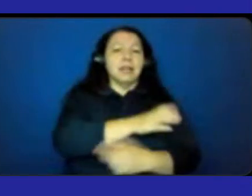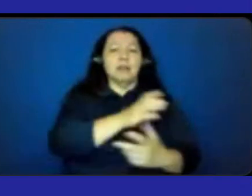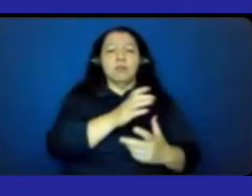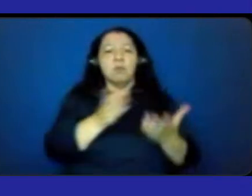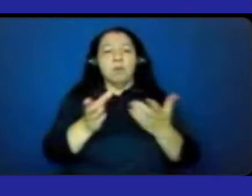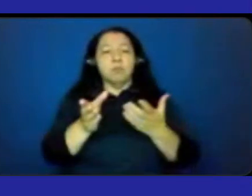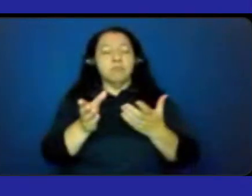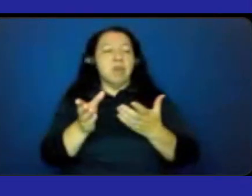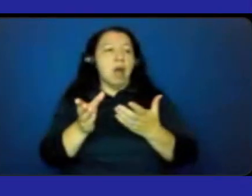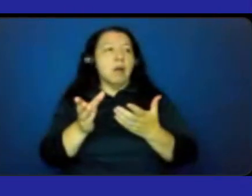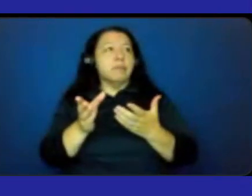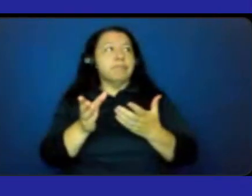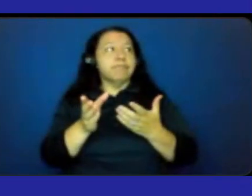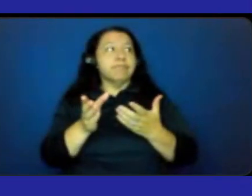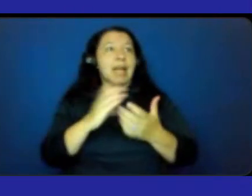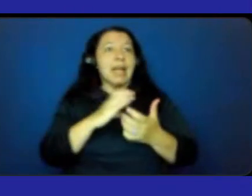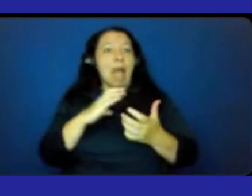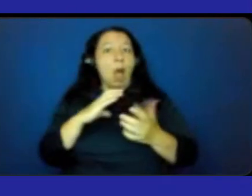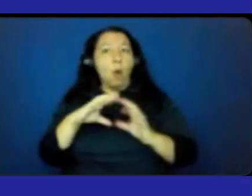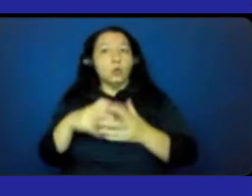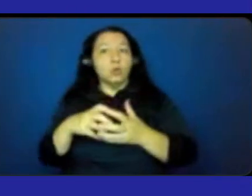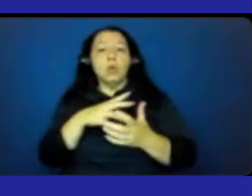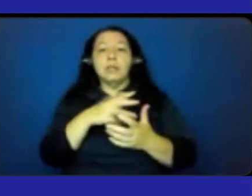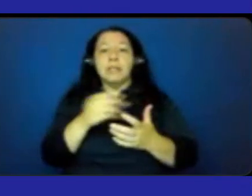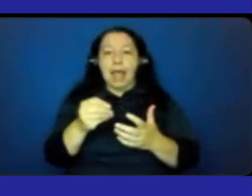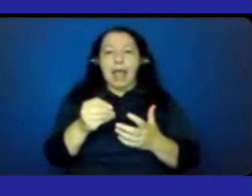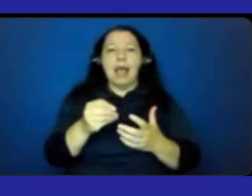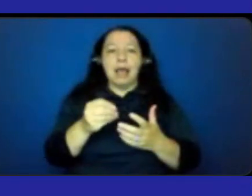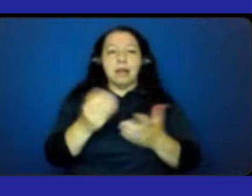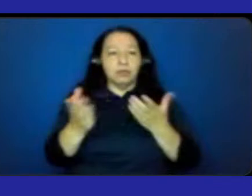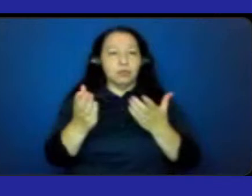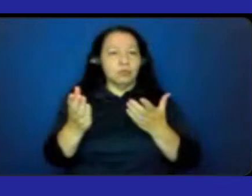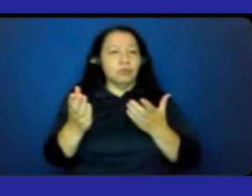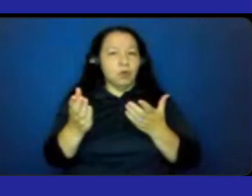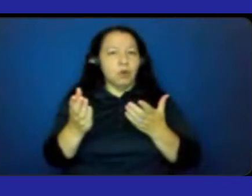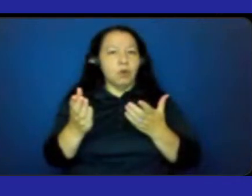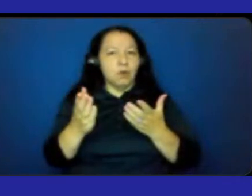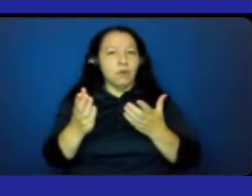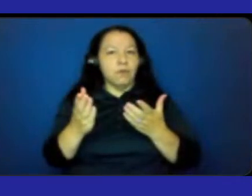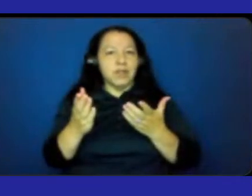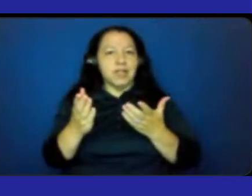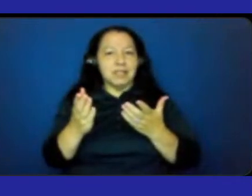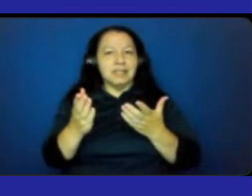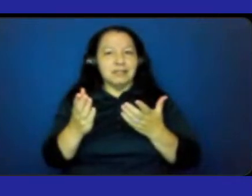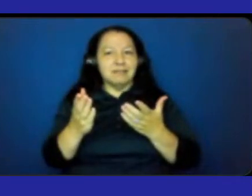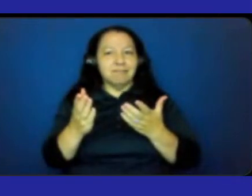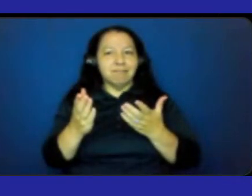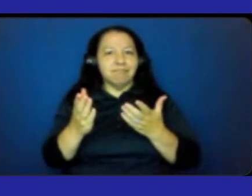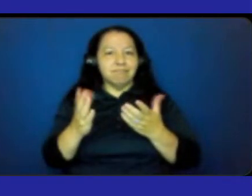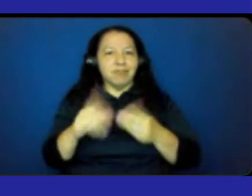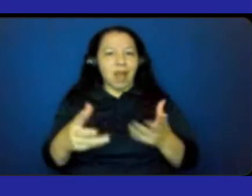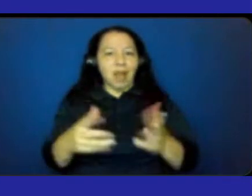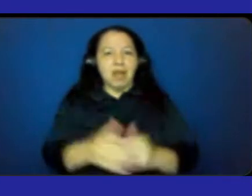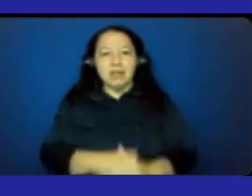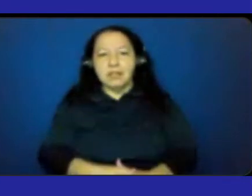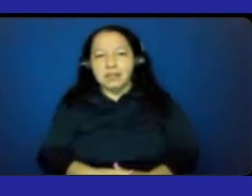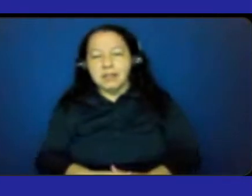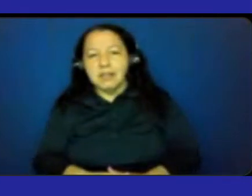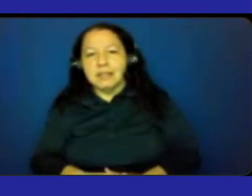of amazing work is happening in our clinical service line. If you go to the next slide, please.